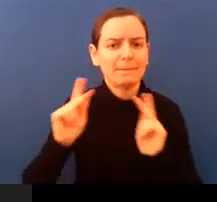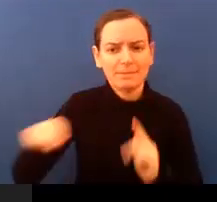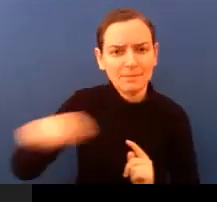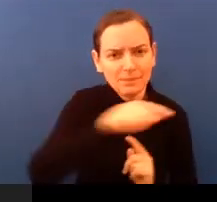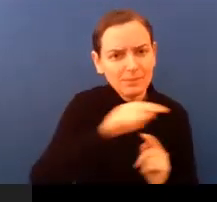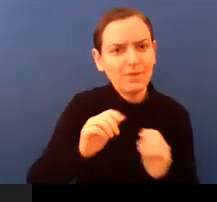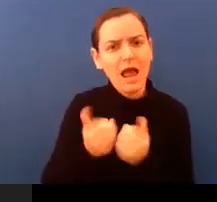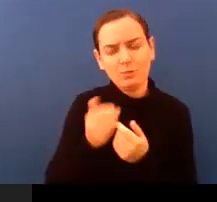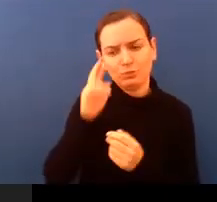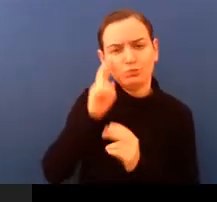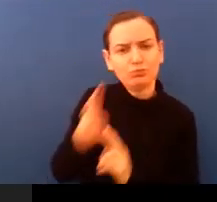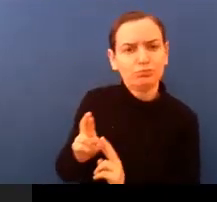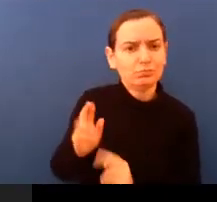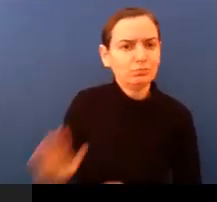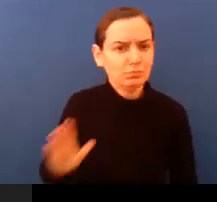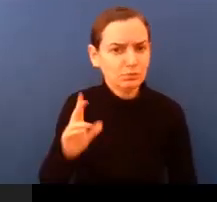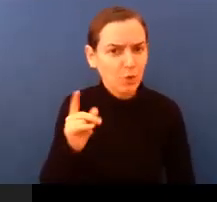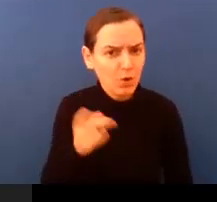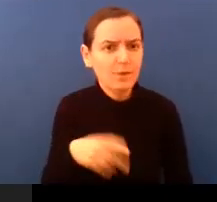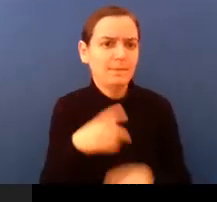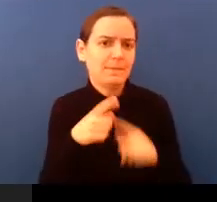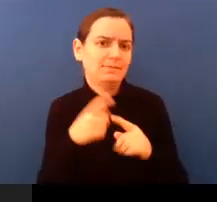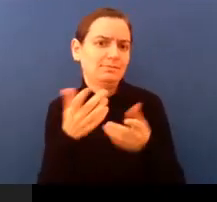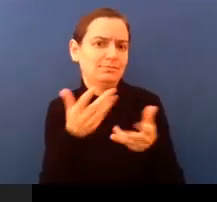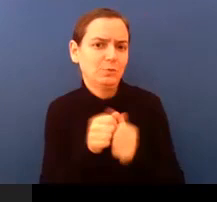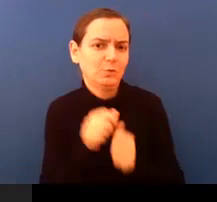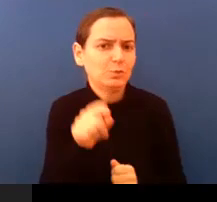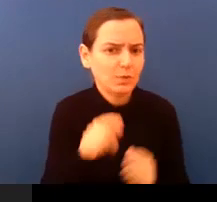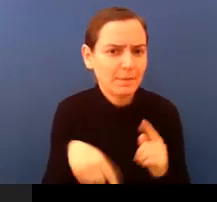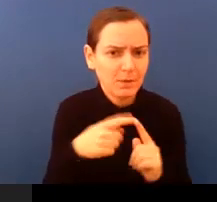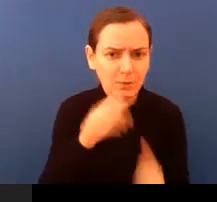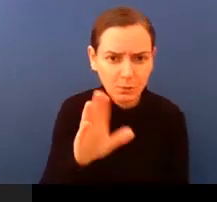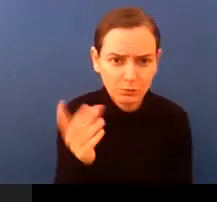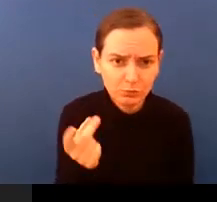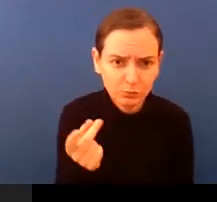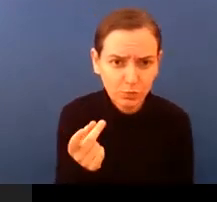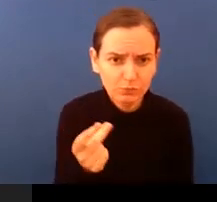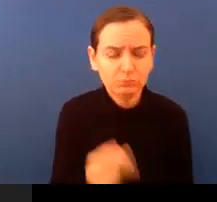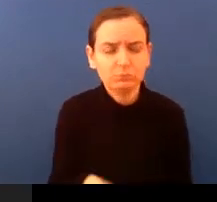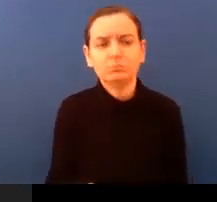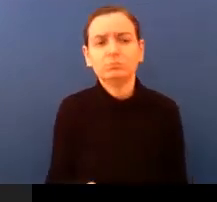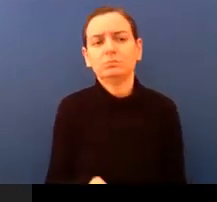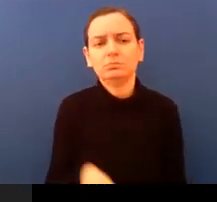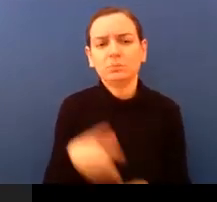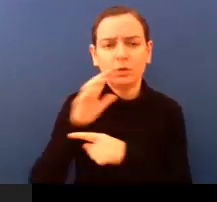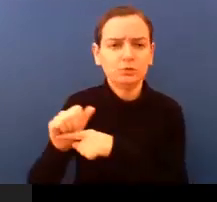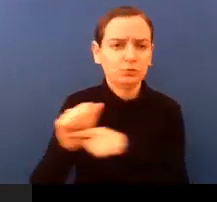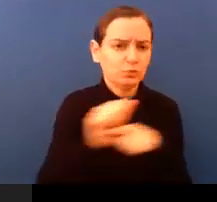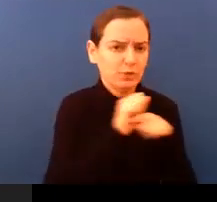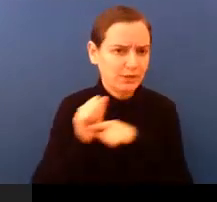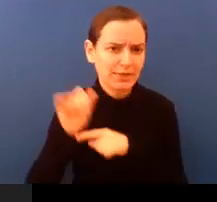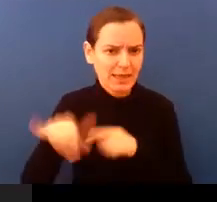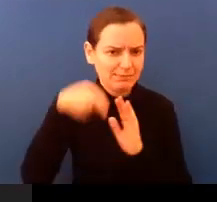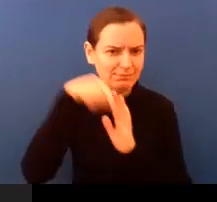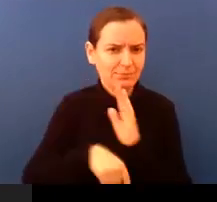Responsible dog ownership is to be sure that you are maintaining your cane skills. We've